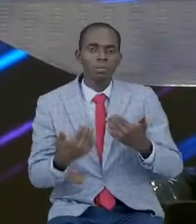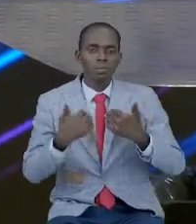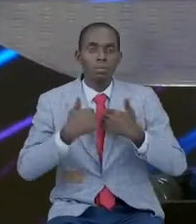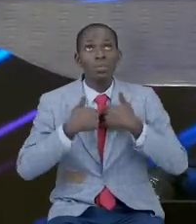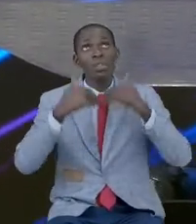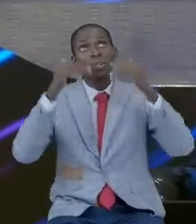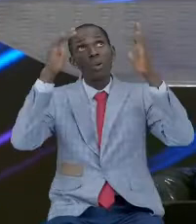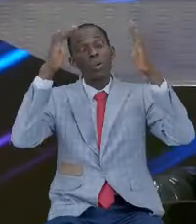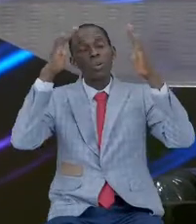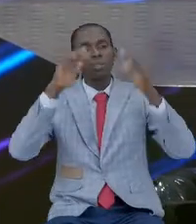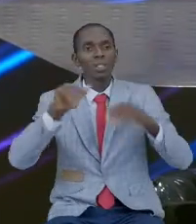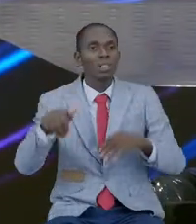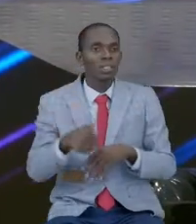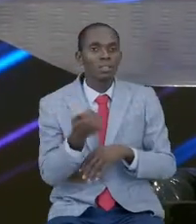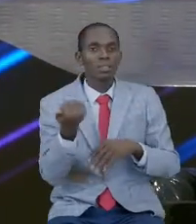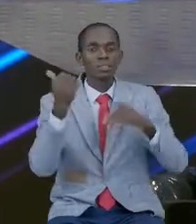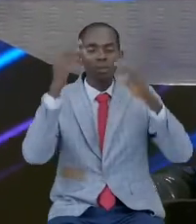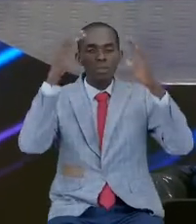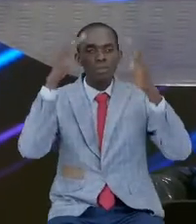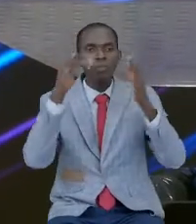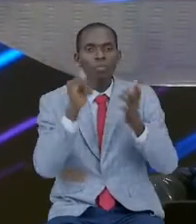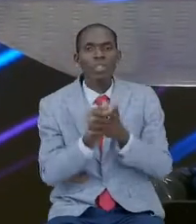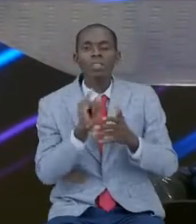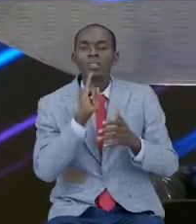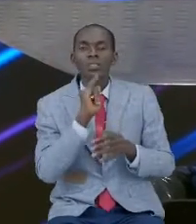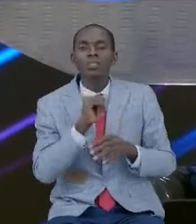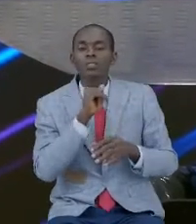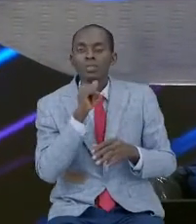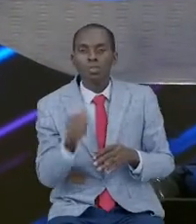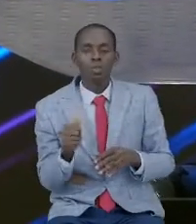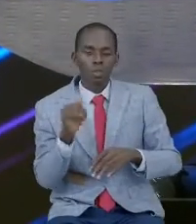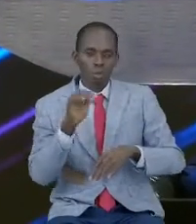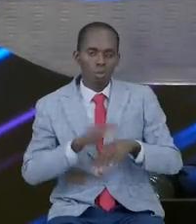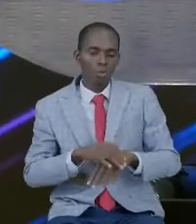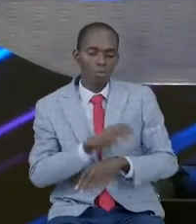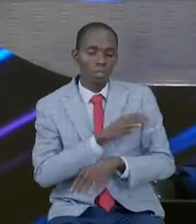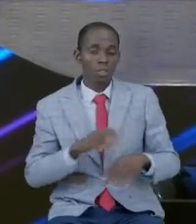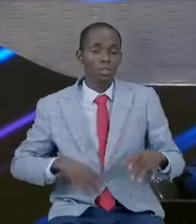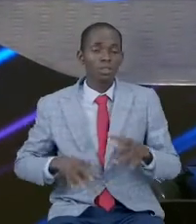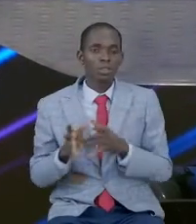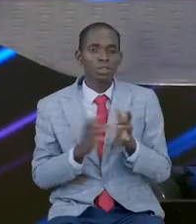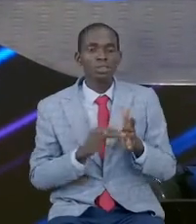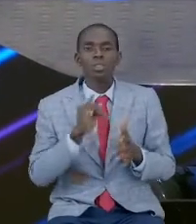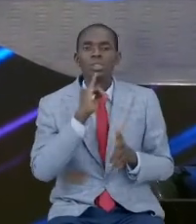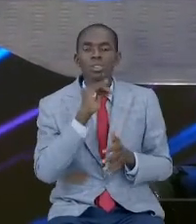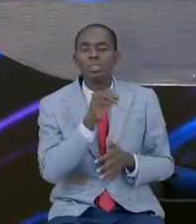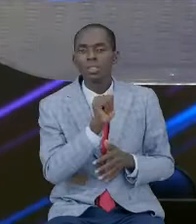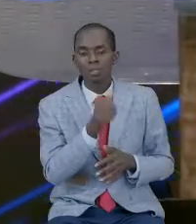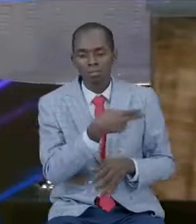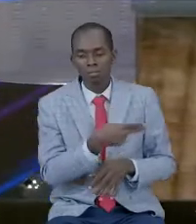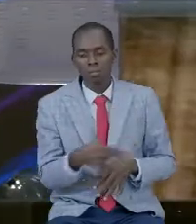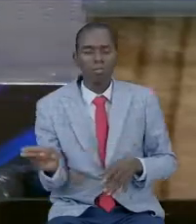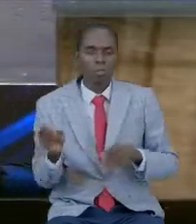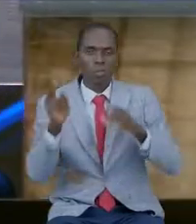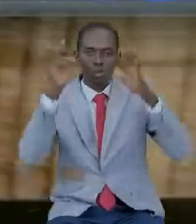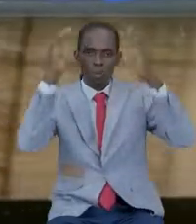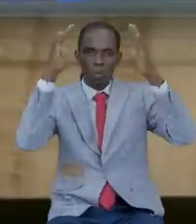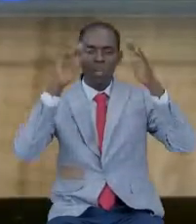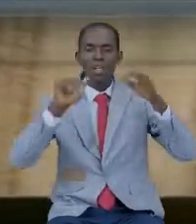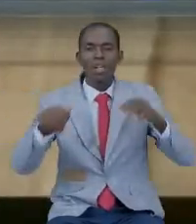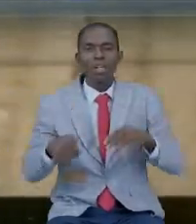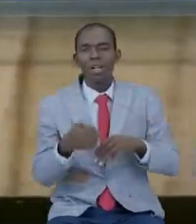hope that is not based on the scriptures is rotting hope. Any hope that is